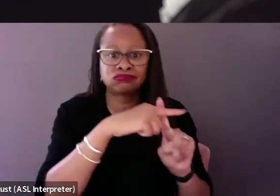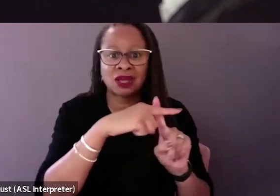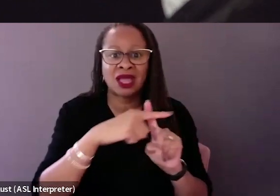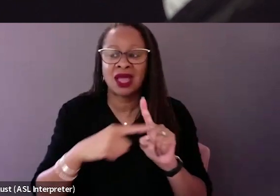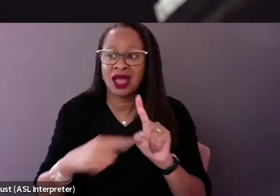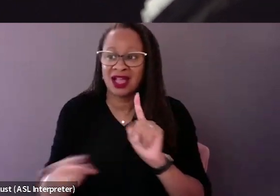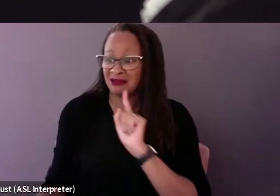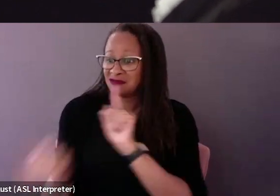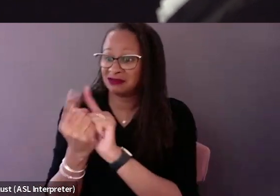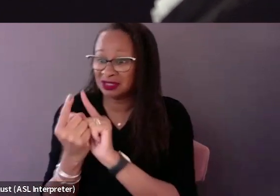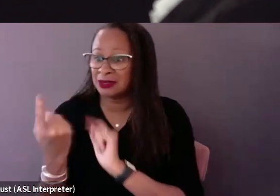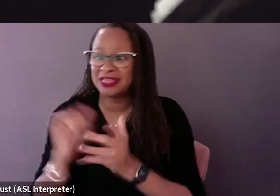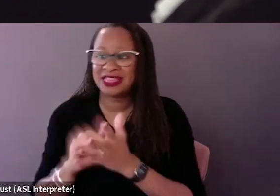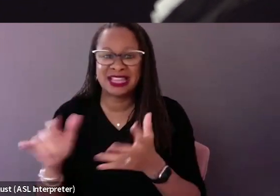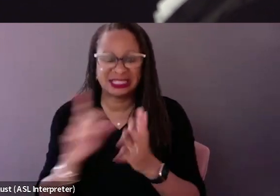that optimism?